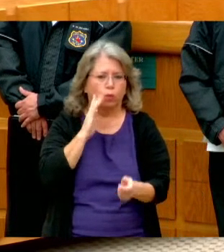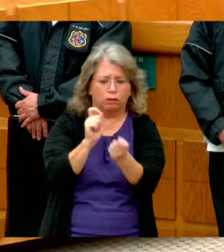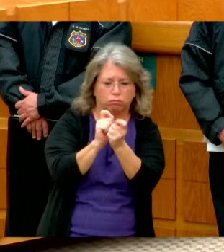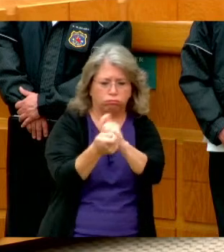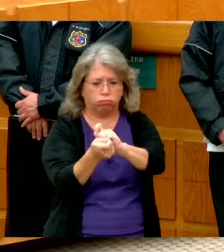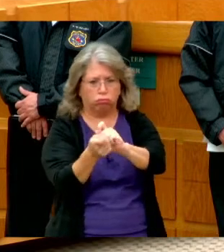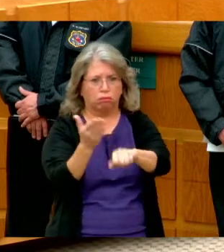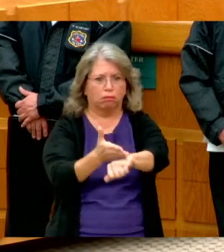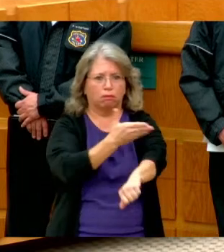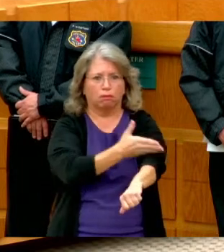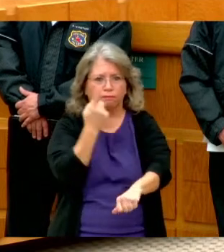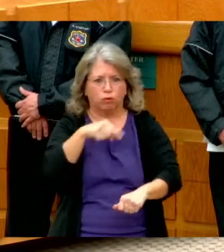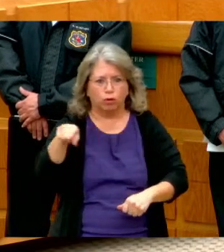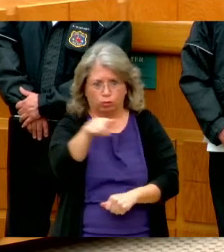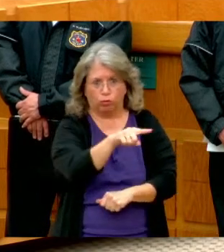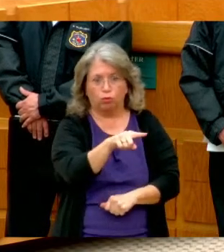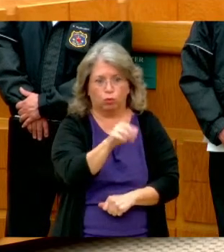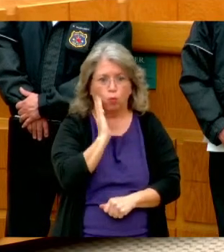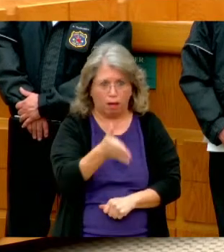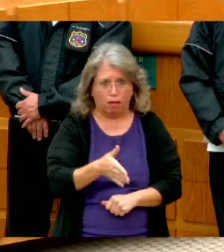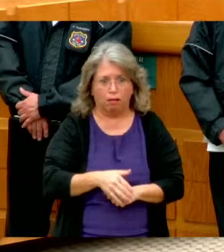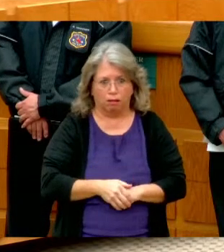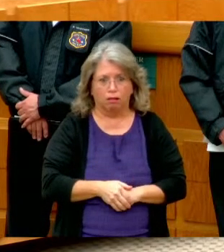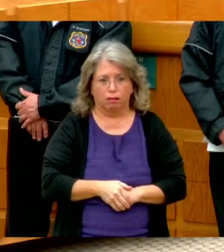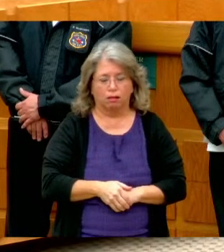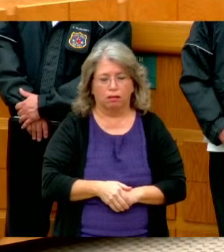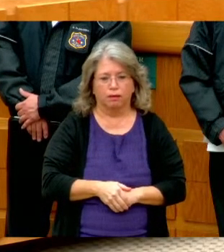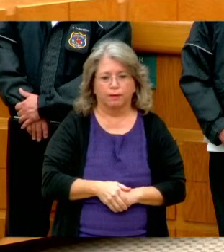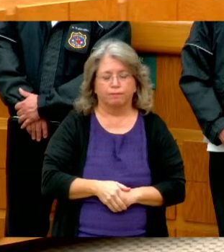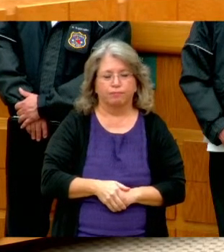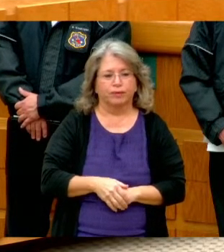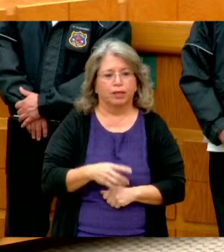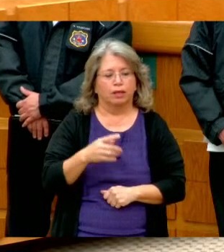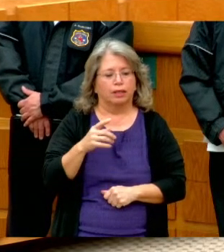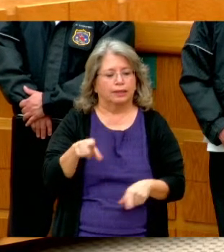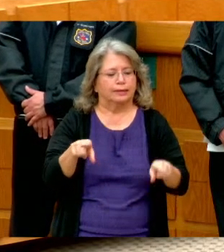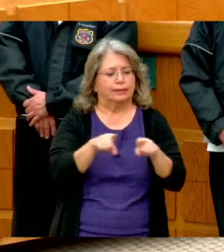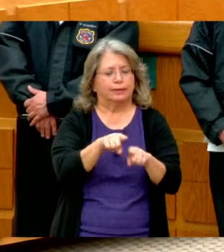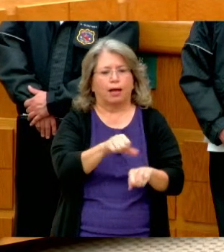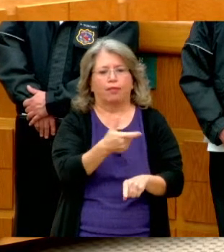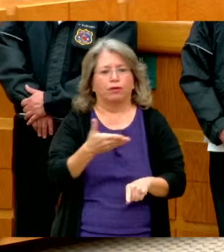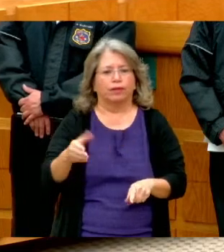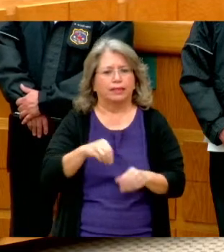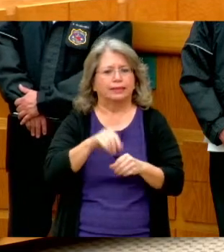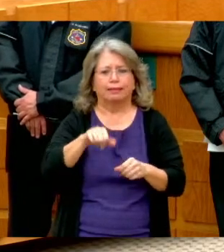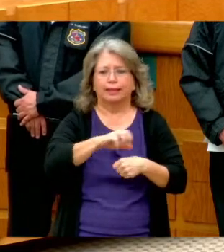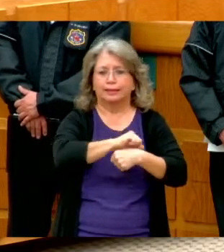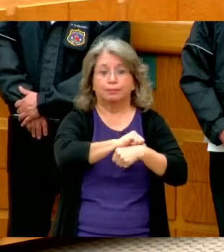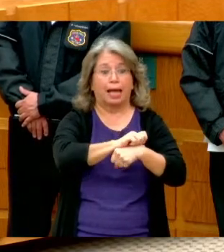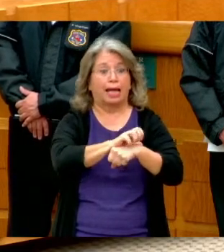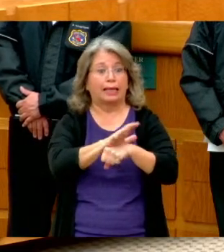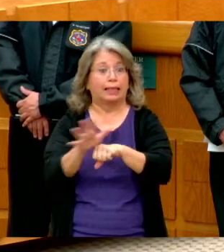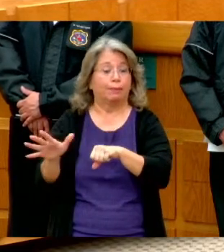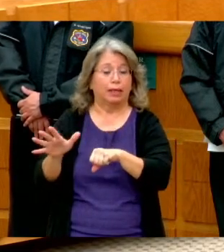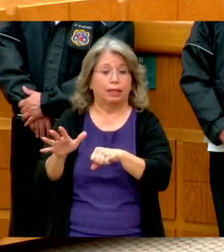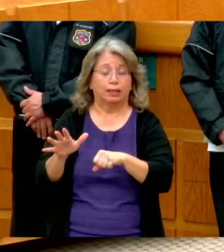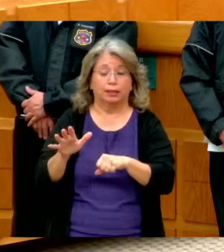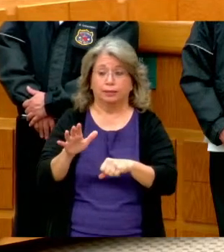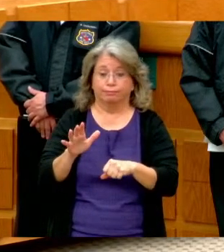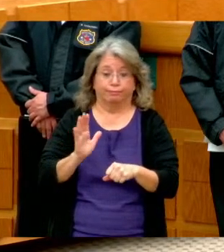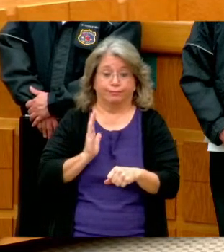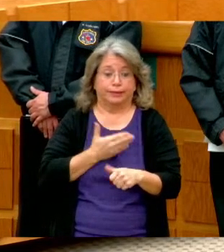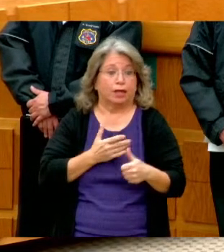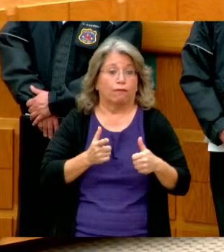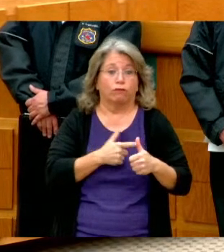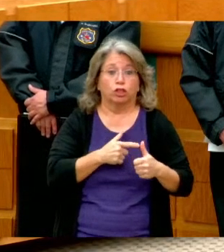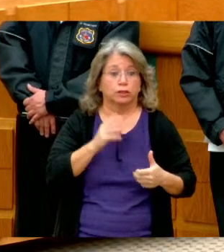you. Like so many other things in this pandemic, this is a first for us. And so I